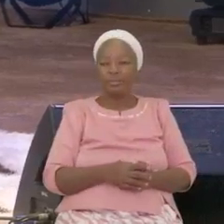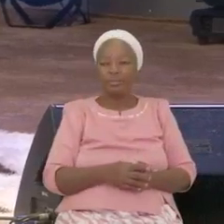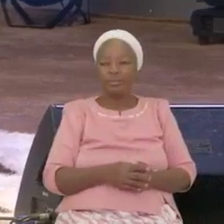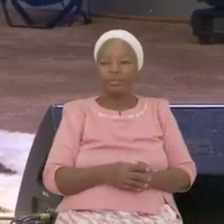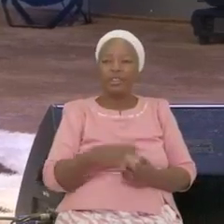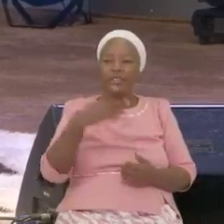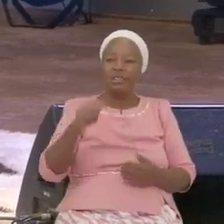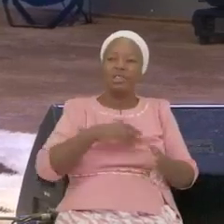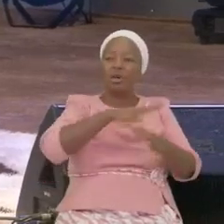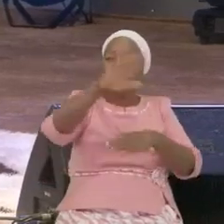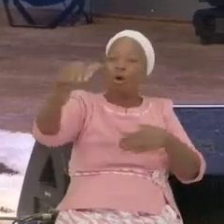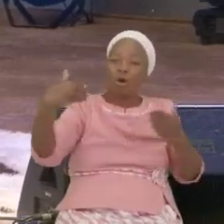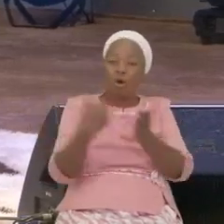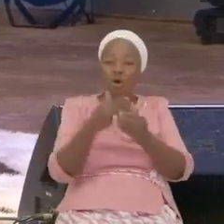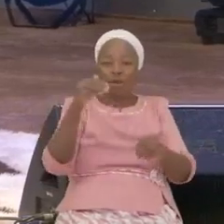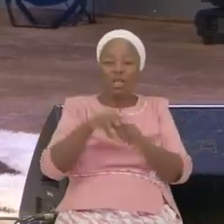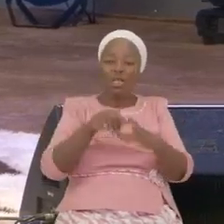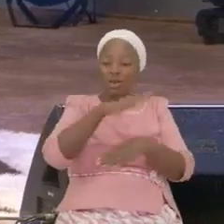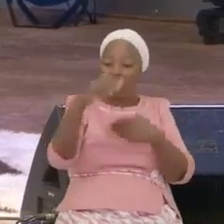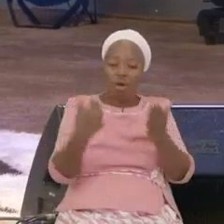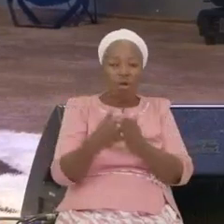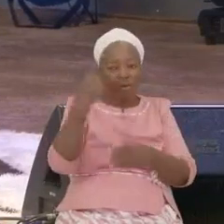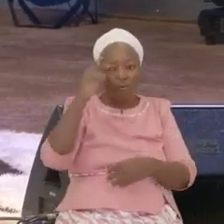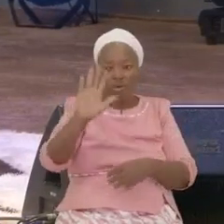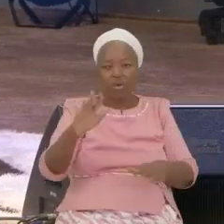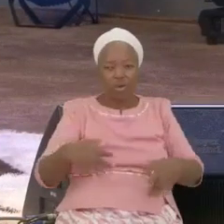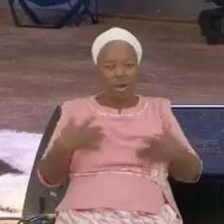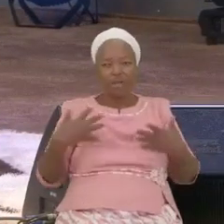They're all in all for your life.